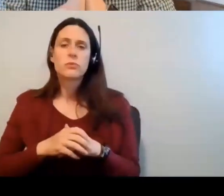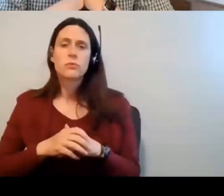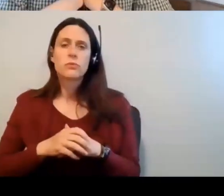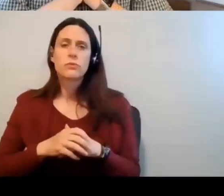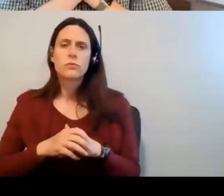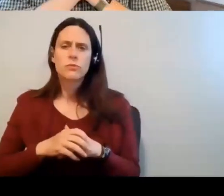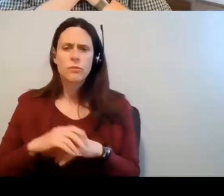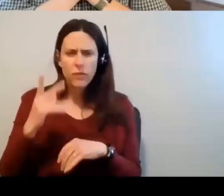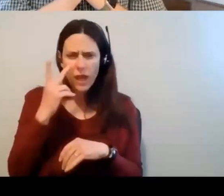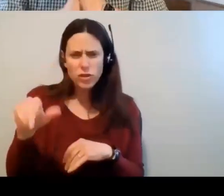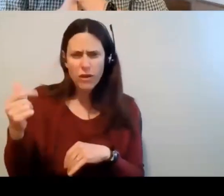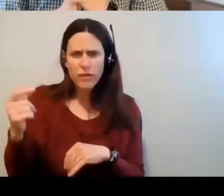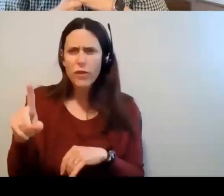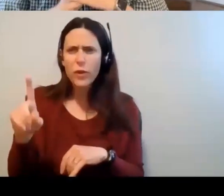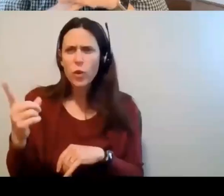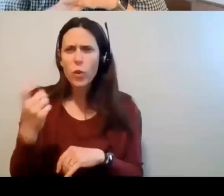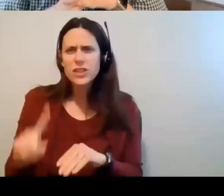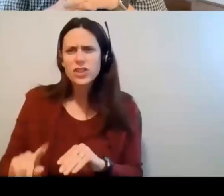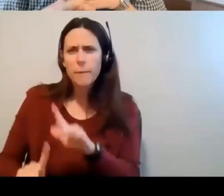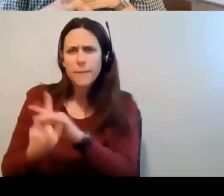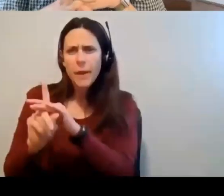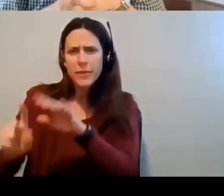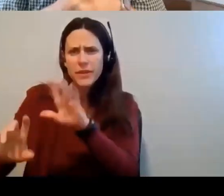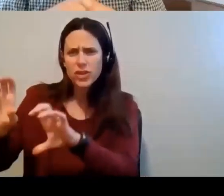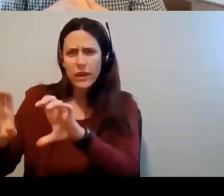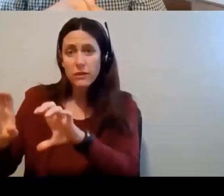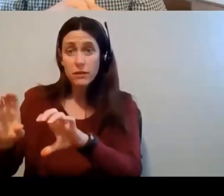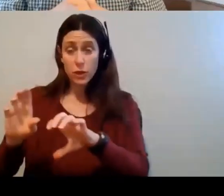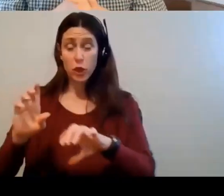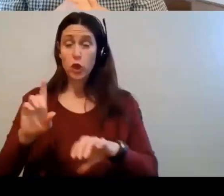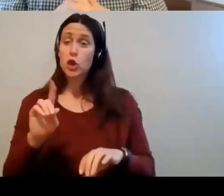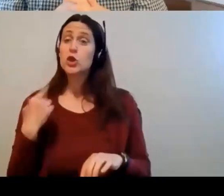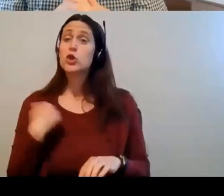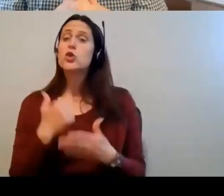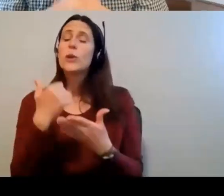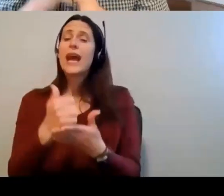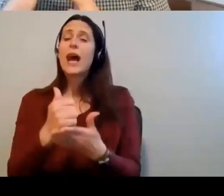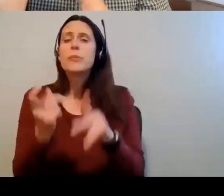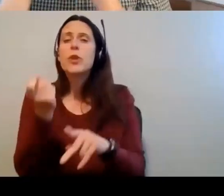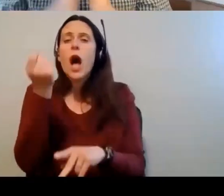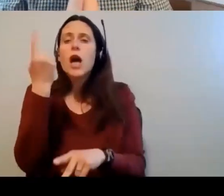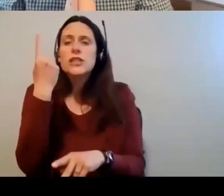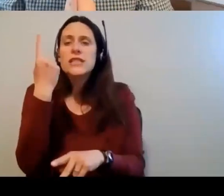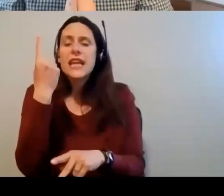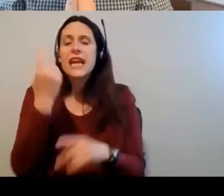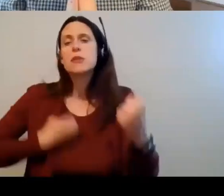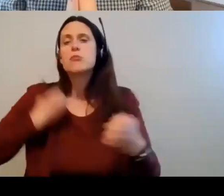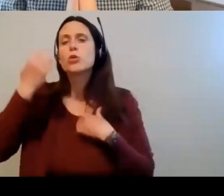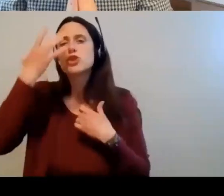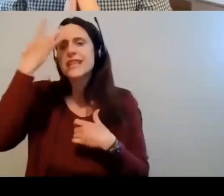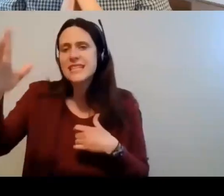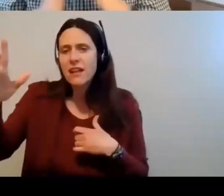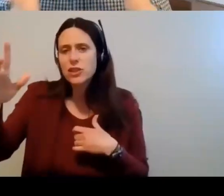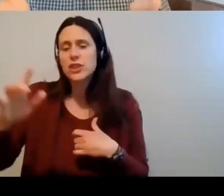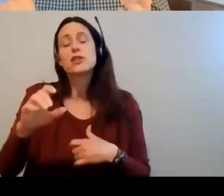See a question here. Do we help young people understand emotional intelligence to help them work through emotions? Absolutely. So a piece of that is learning